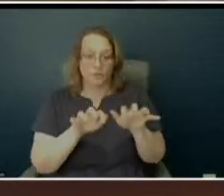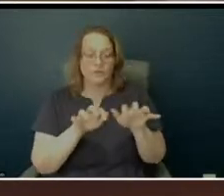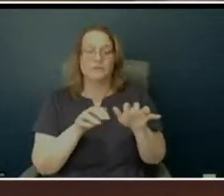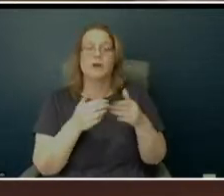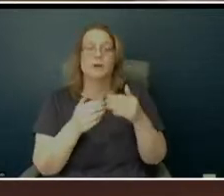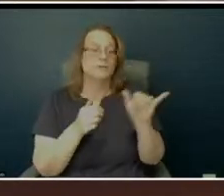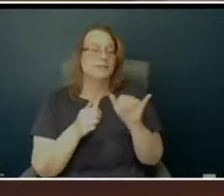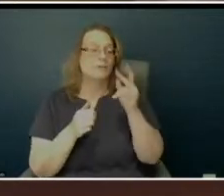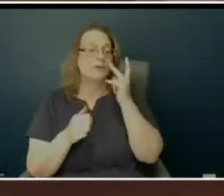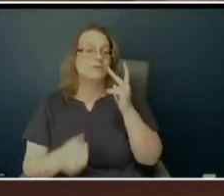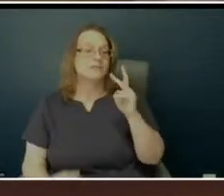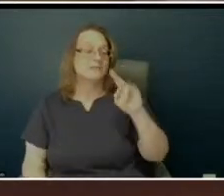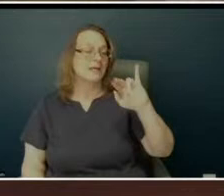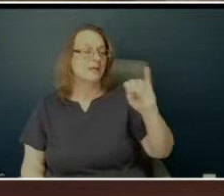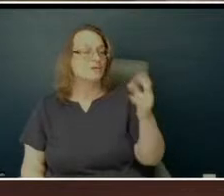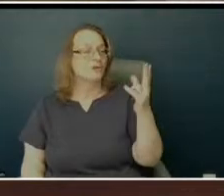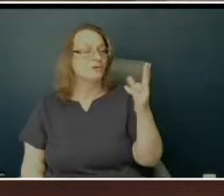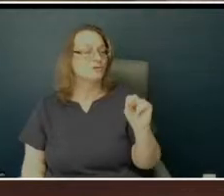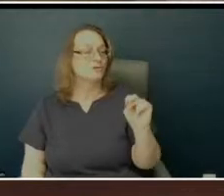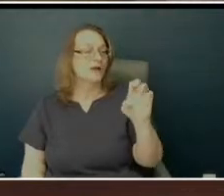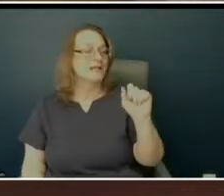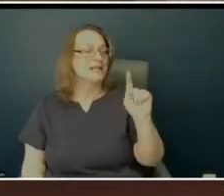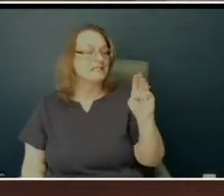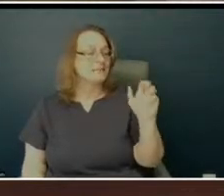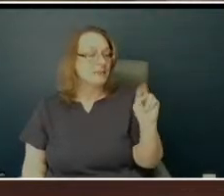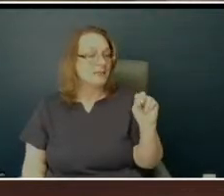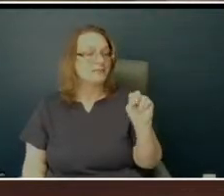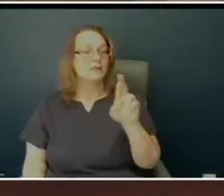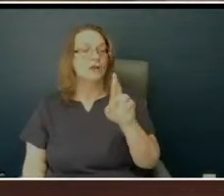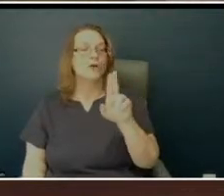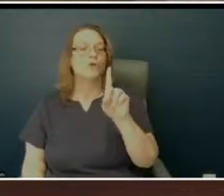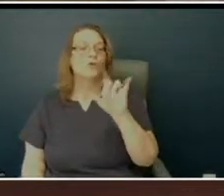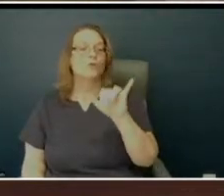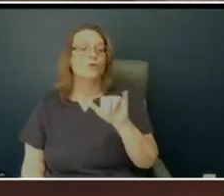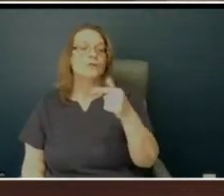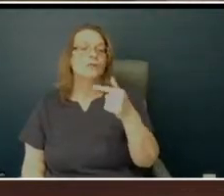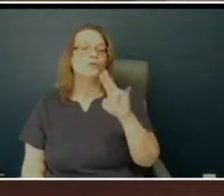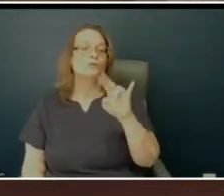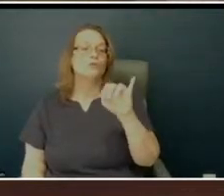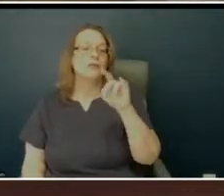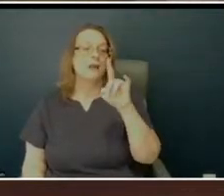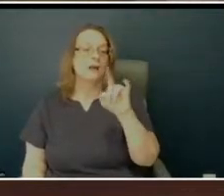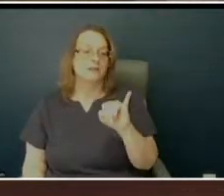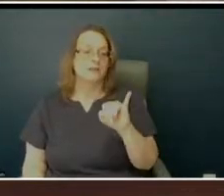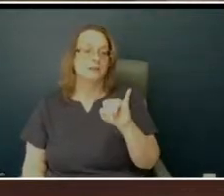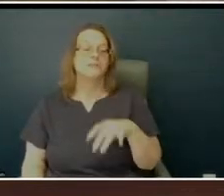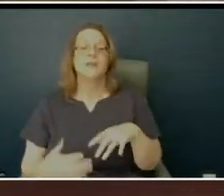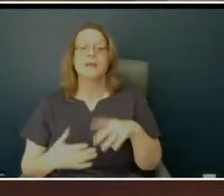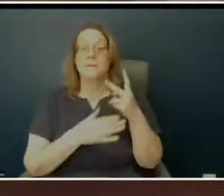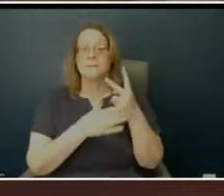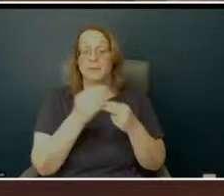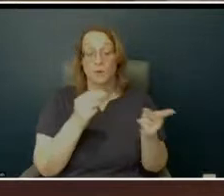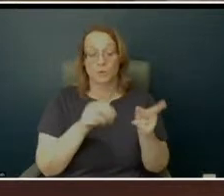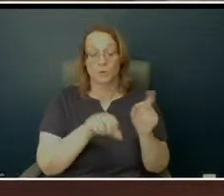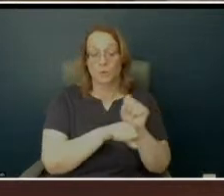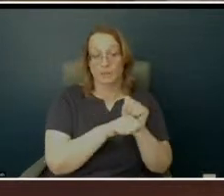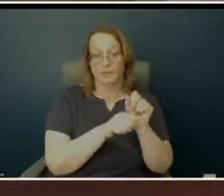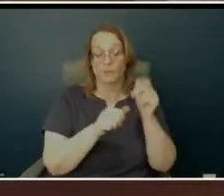Eastman and Rudy Giuliani, both of whom were coordinating with President Trump to overturn the 2020